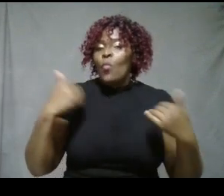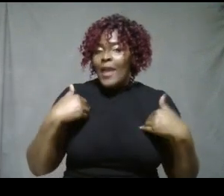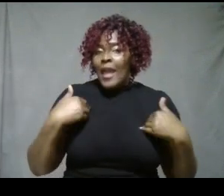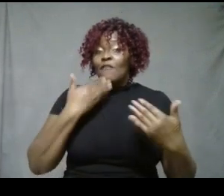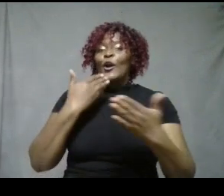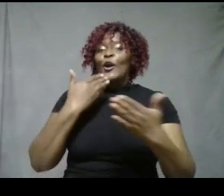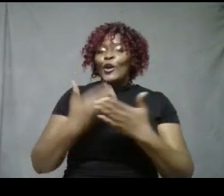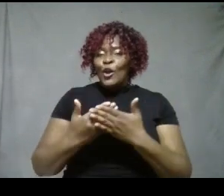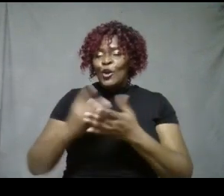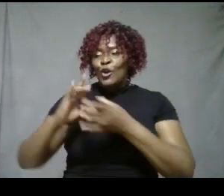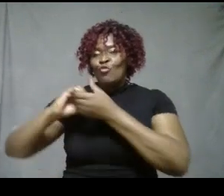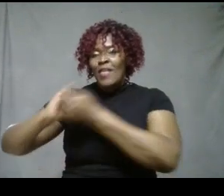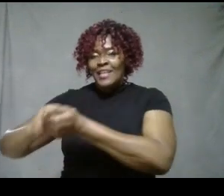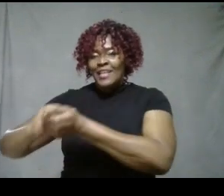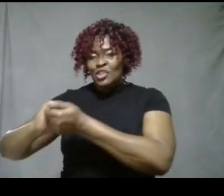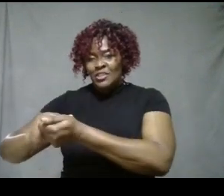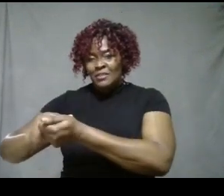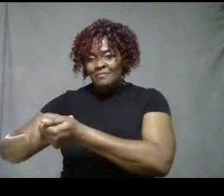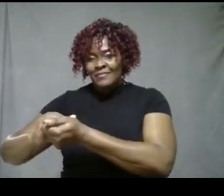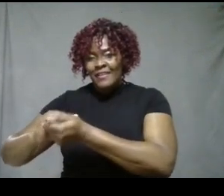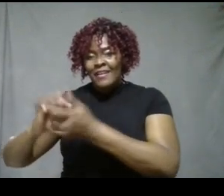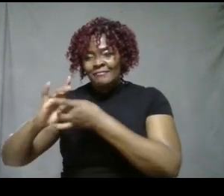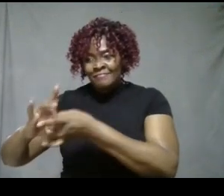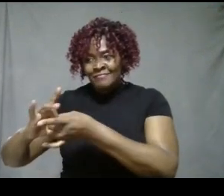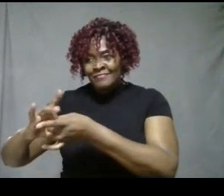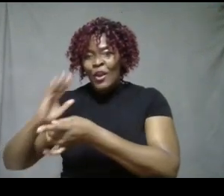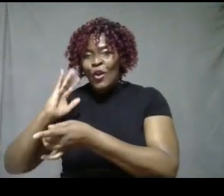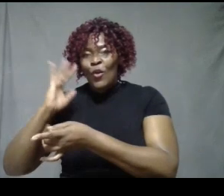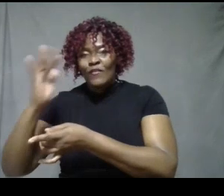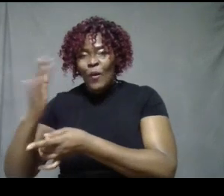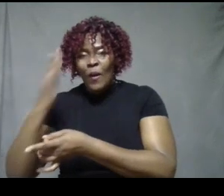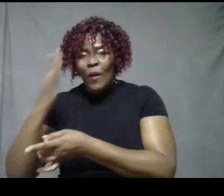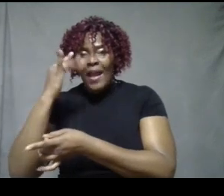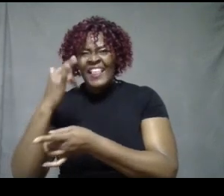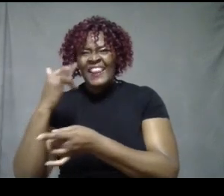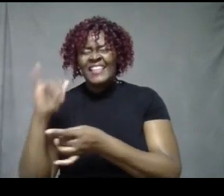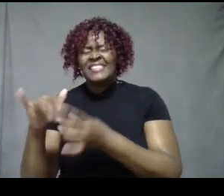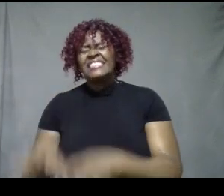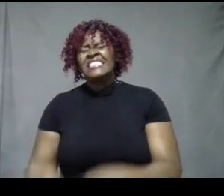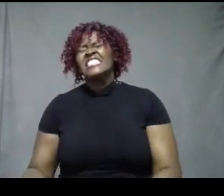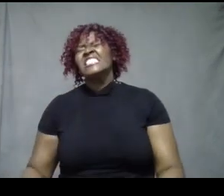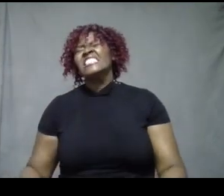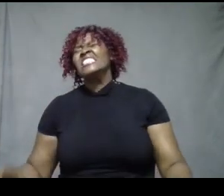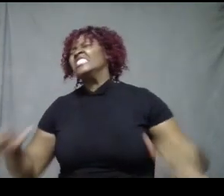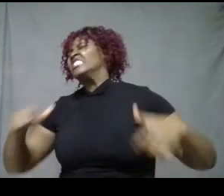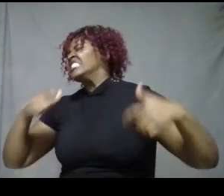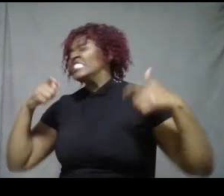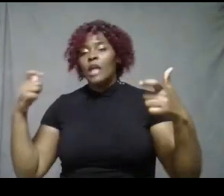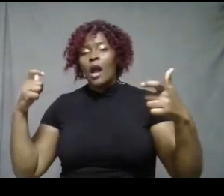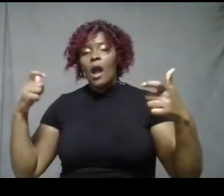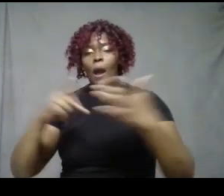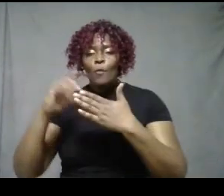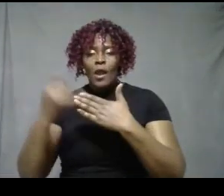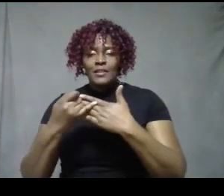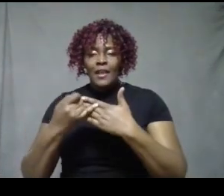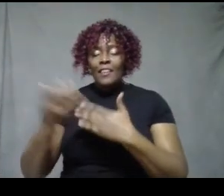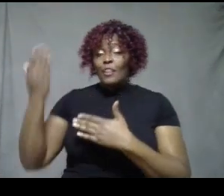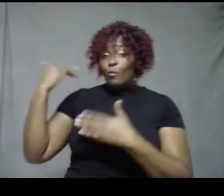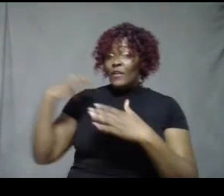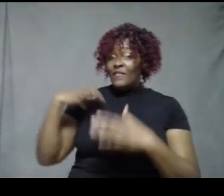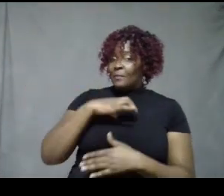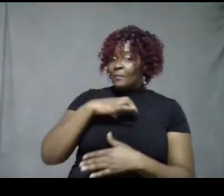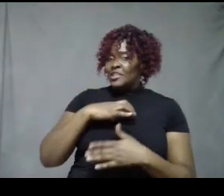relationship moving forward, because this is a huge project that the previous commission missed the ball on. I